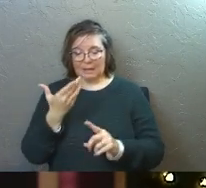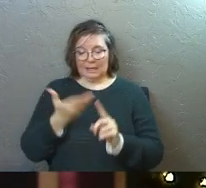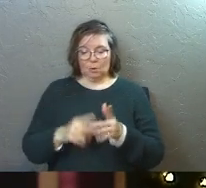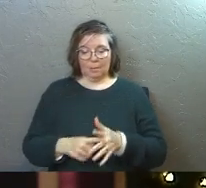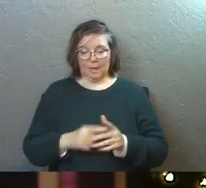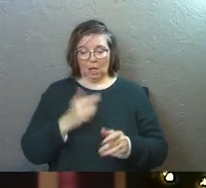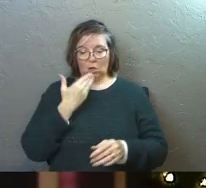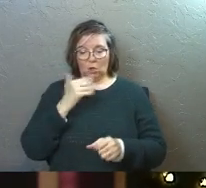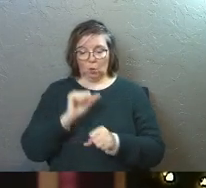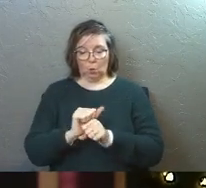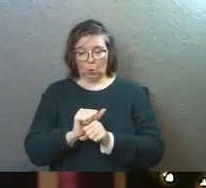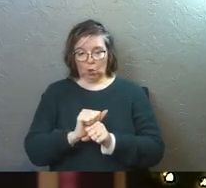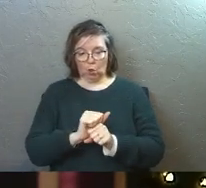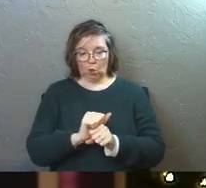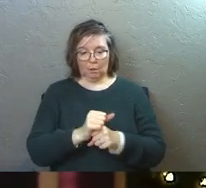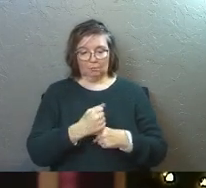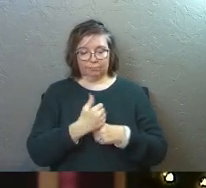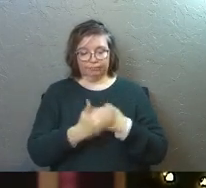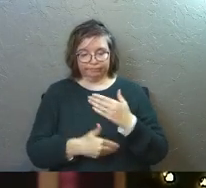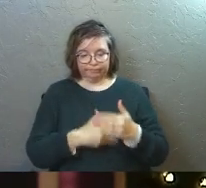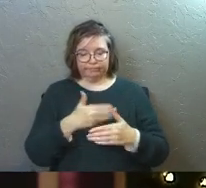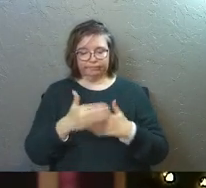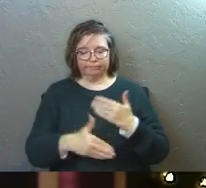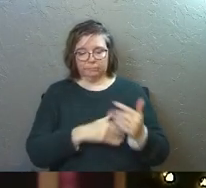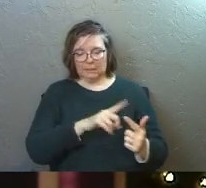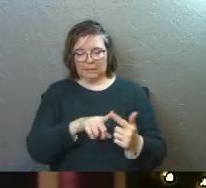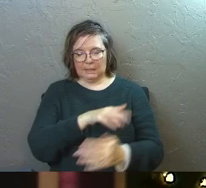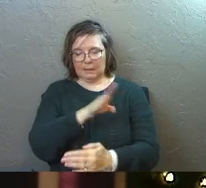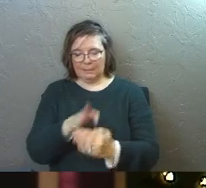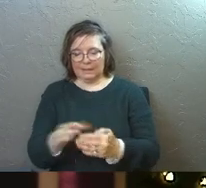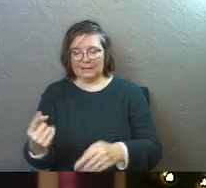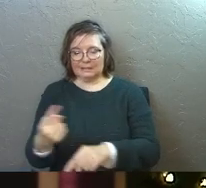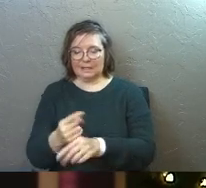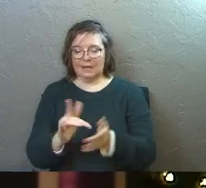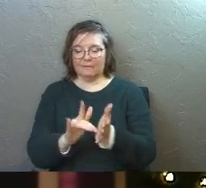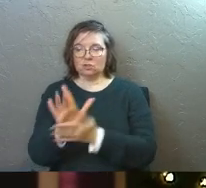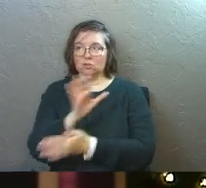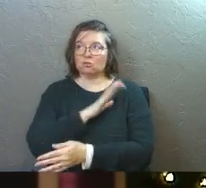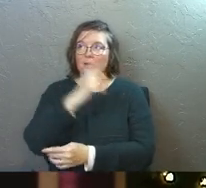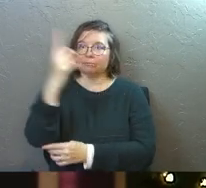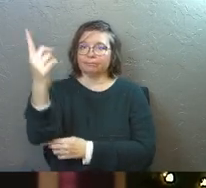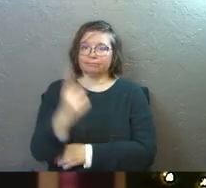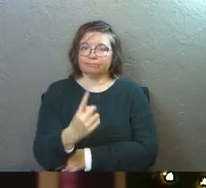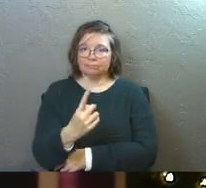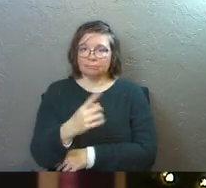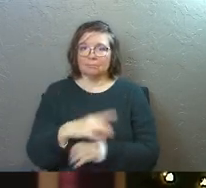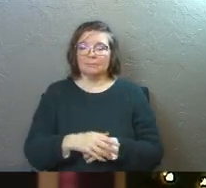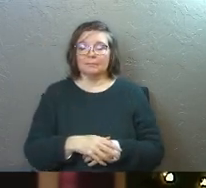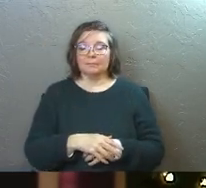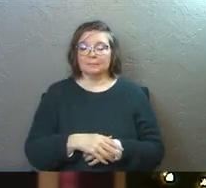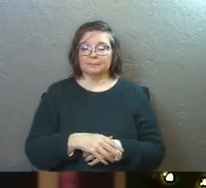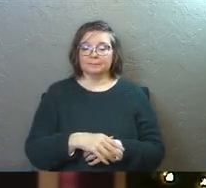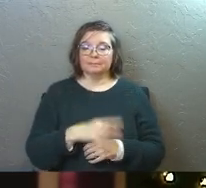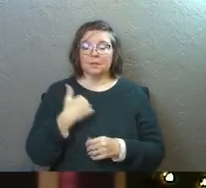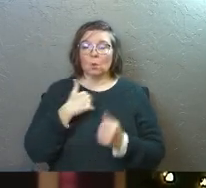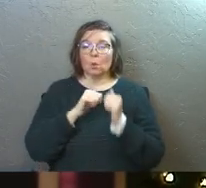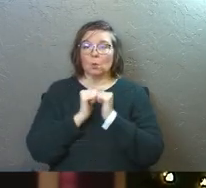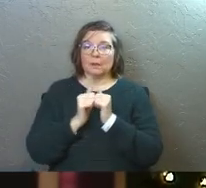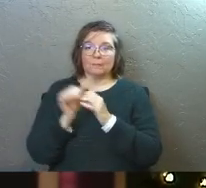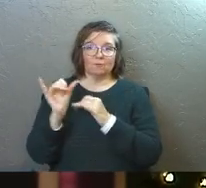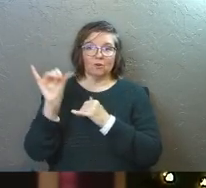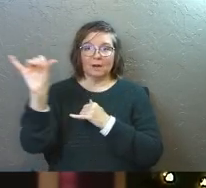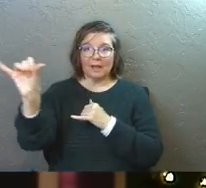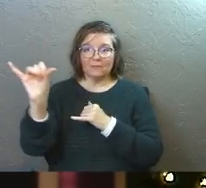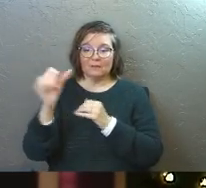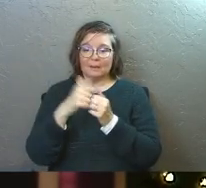who began a good work in you will carry it on to completion until the day of Christ Jesus." Amen. Right? Until the day of Christ Jesus, until we're with him